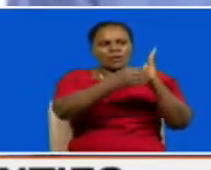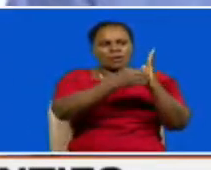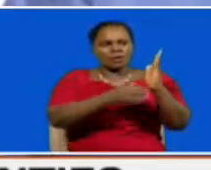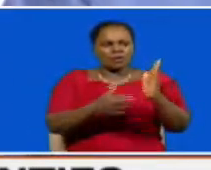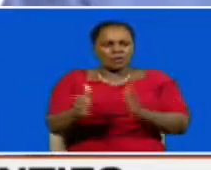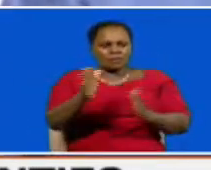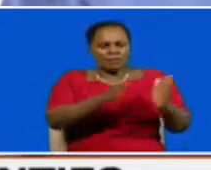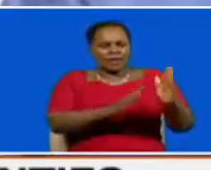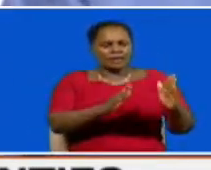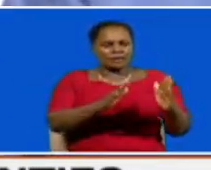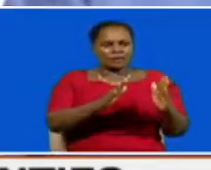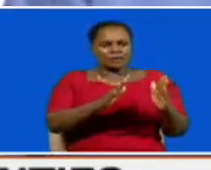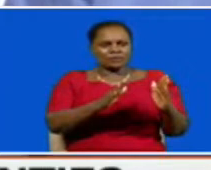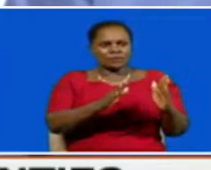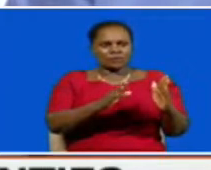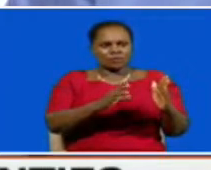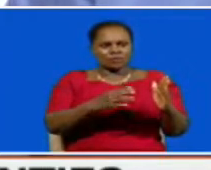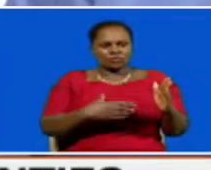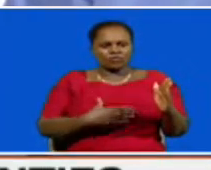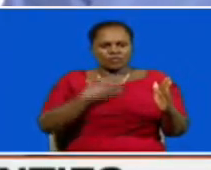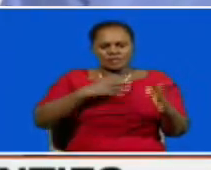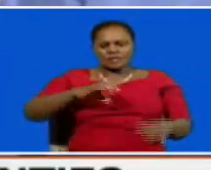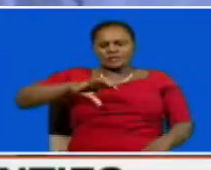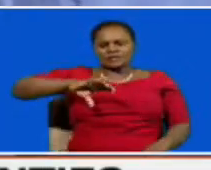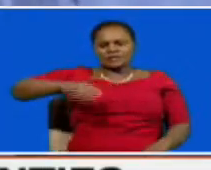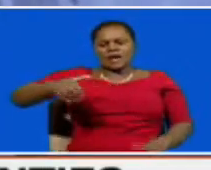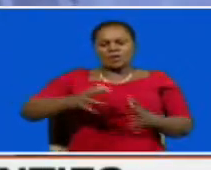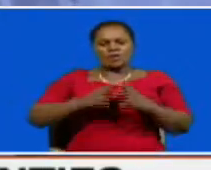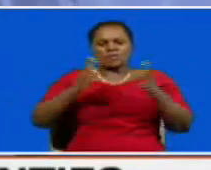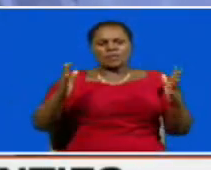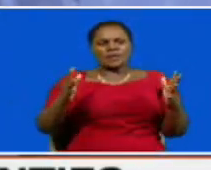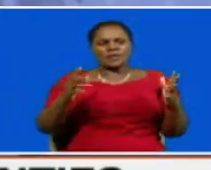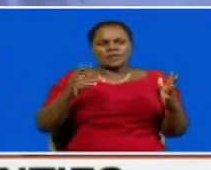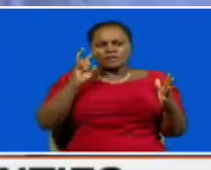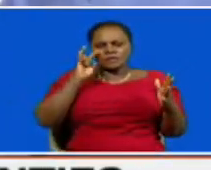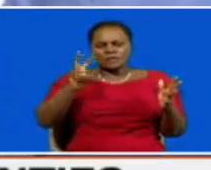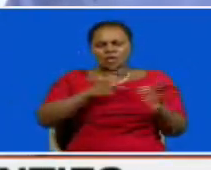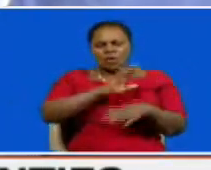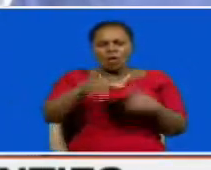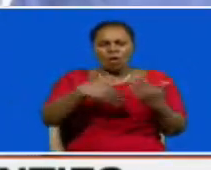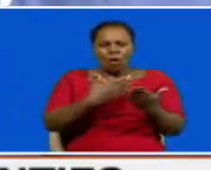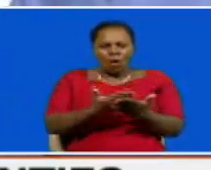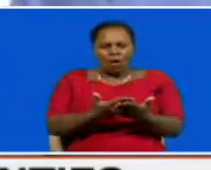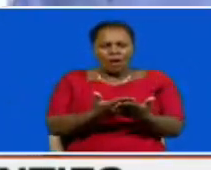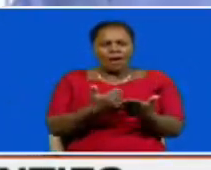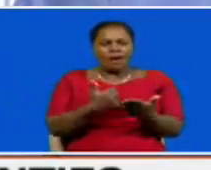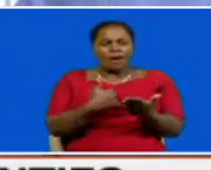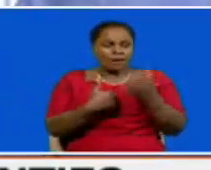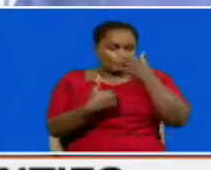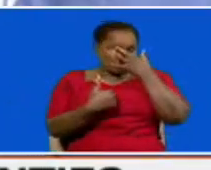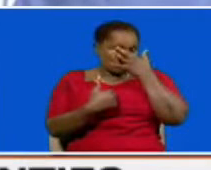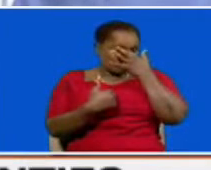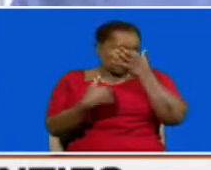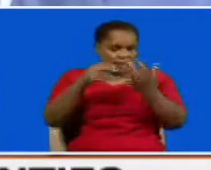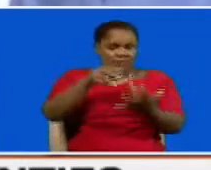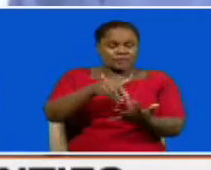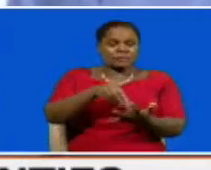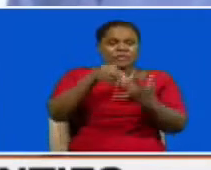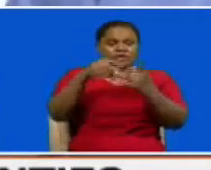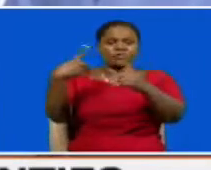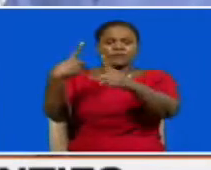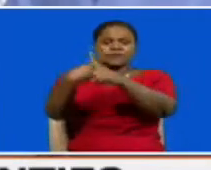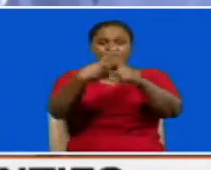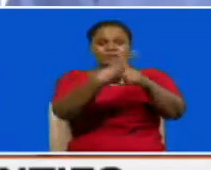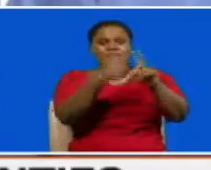to meet the four cities that have been set up. You will notice that all of them have unique and